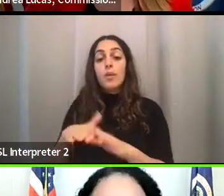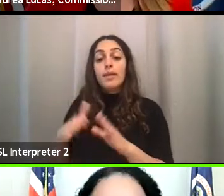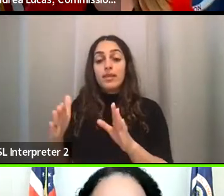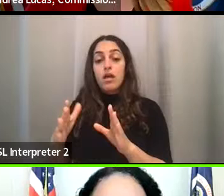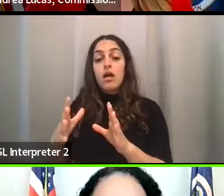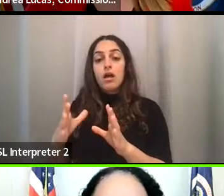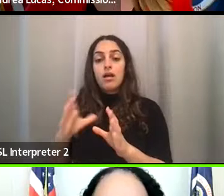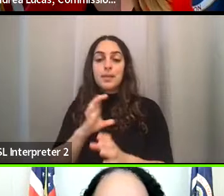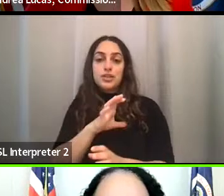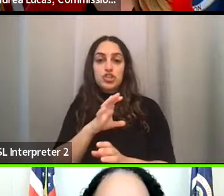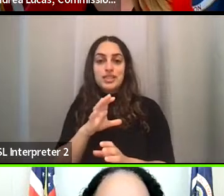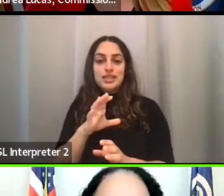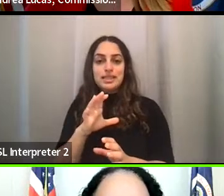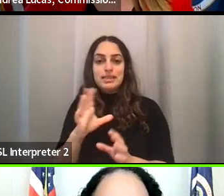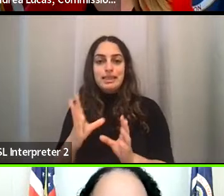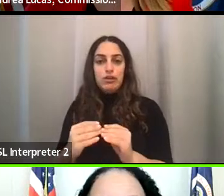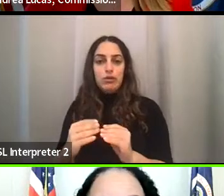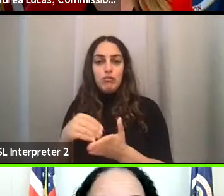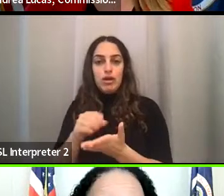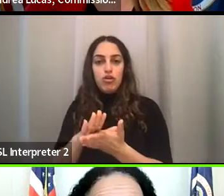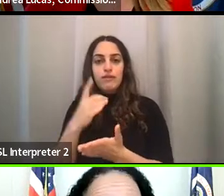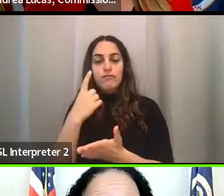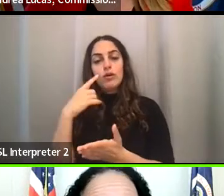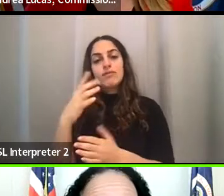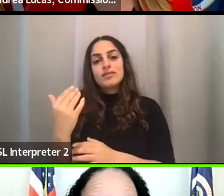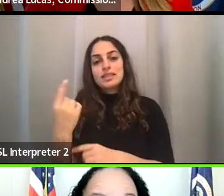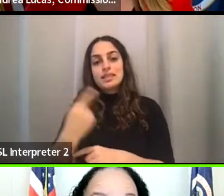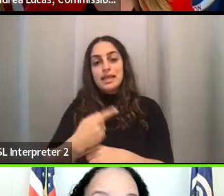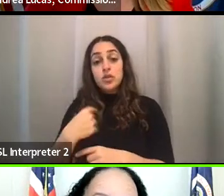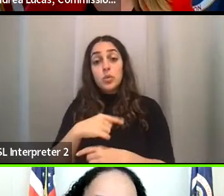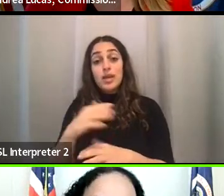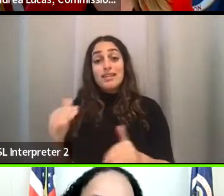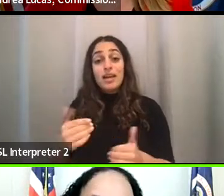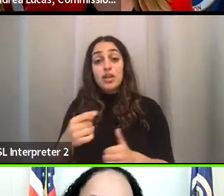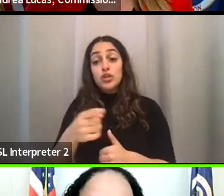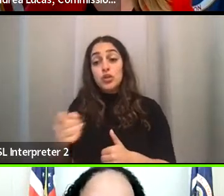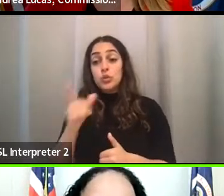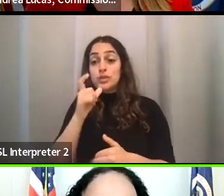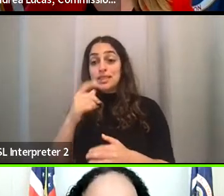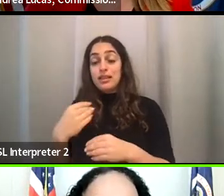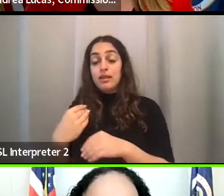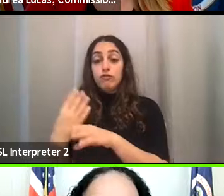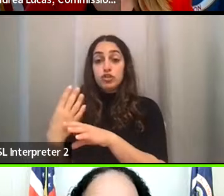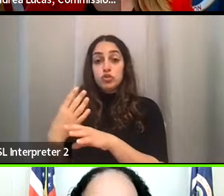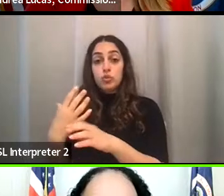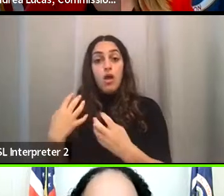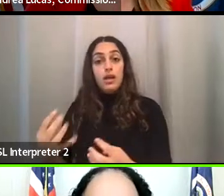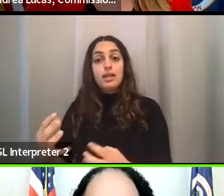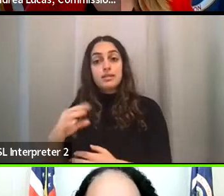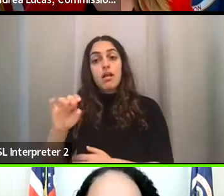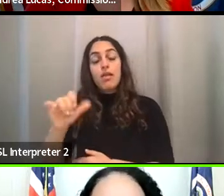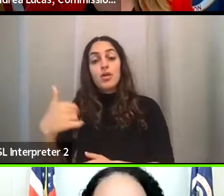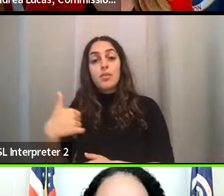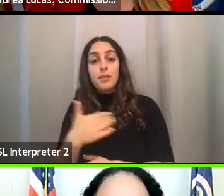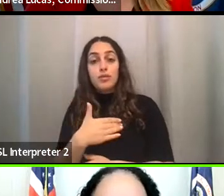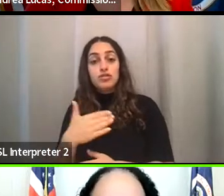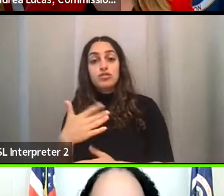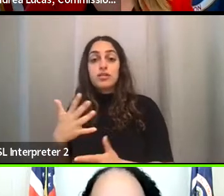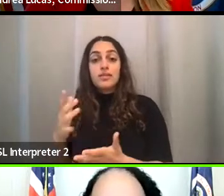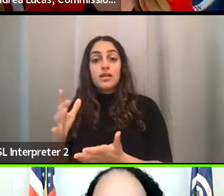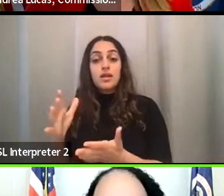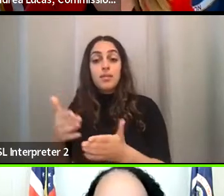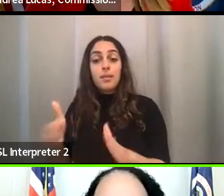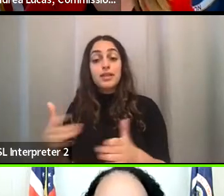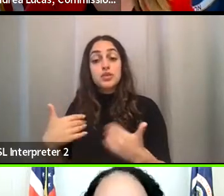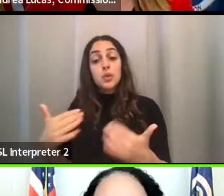15 days and we invite those of you in the virtual audience as well as other members of the public to submit written comments